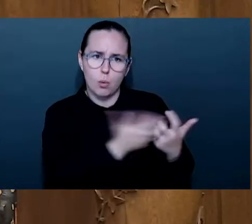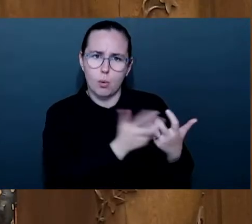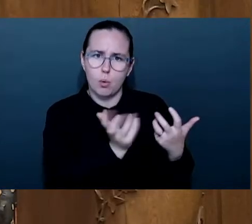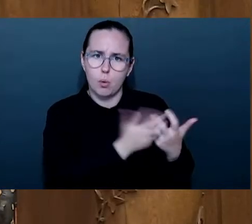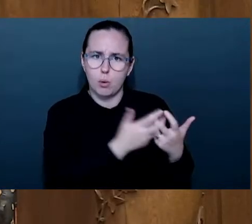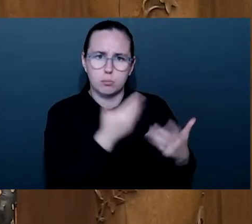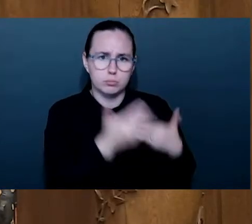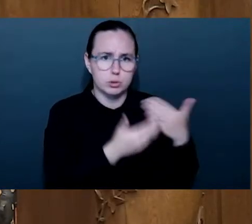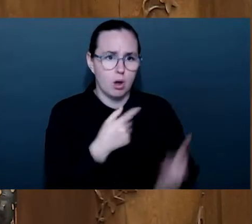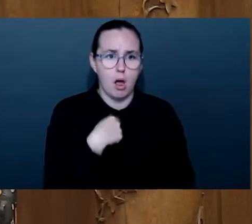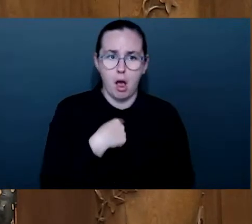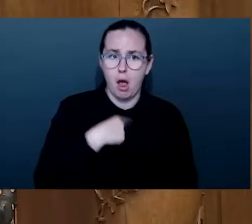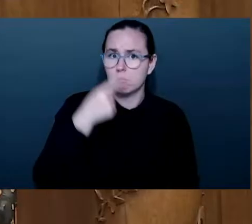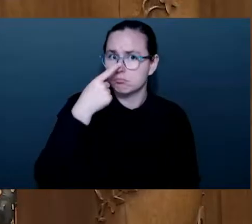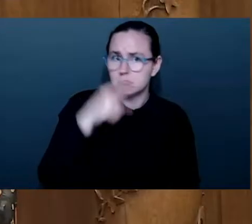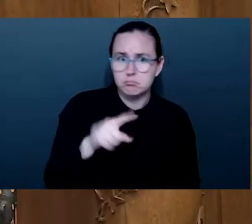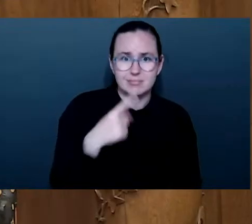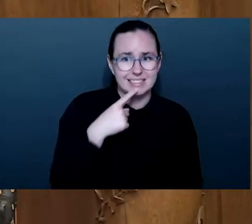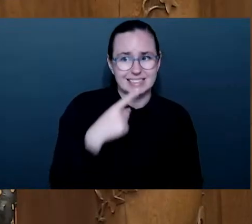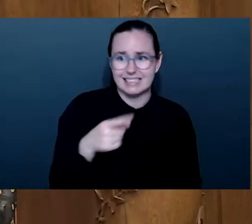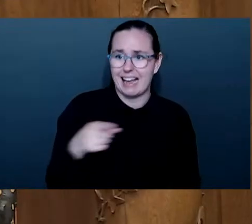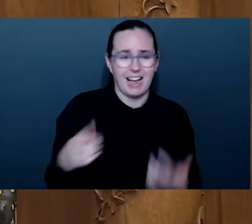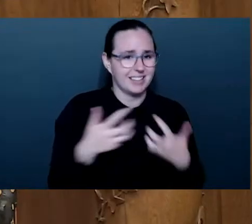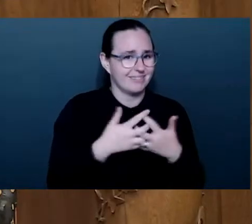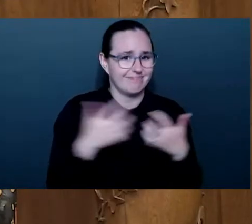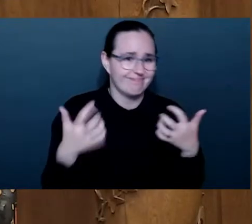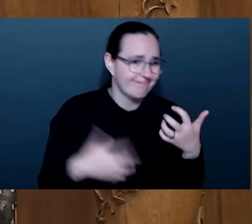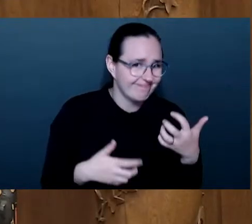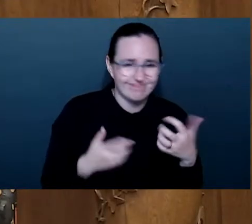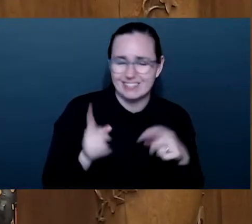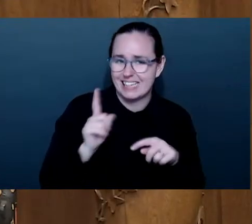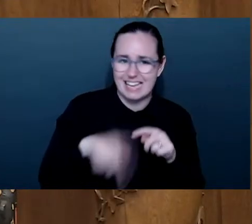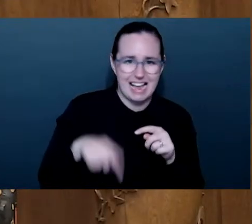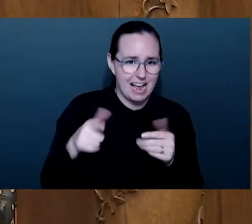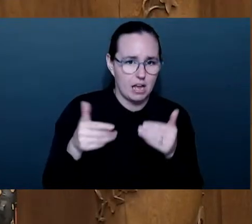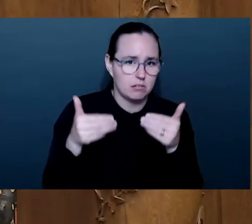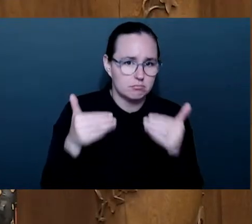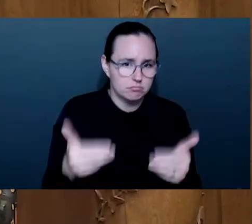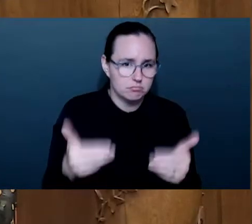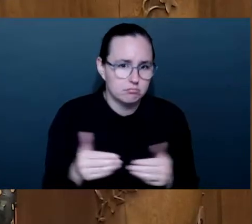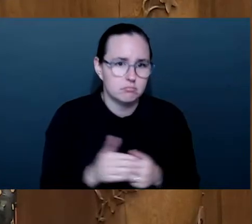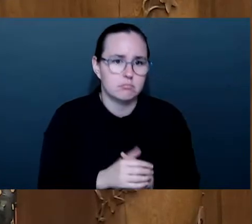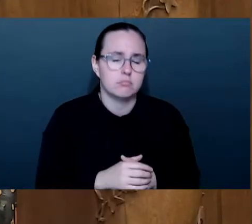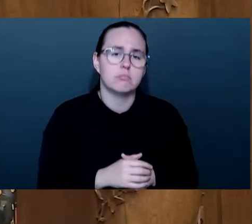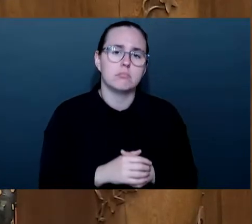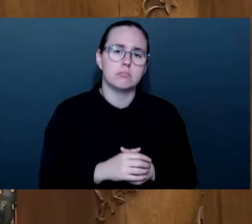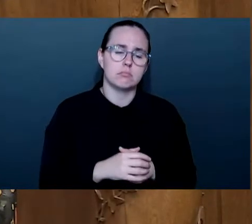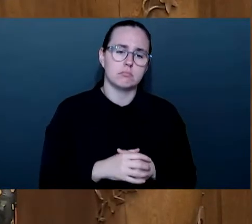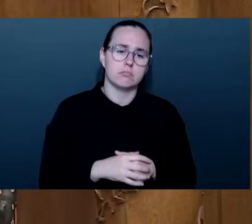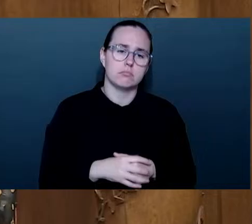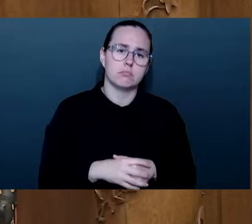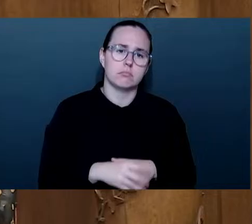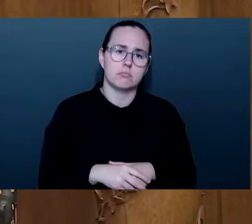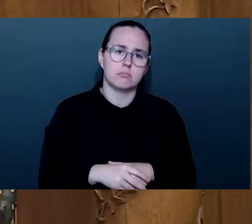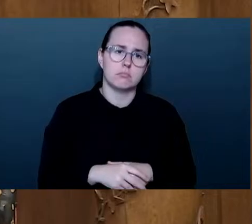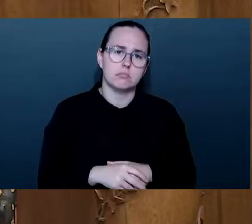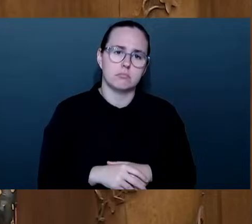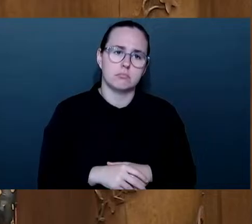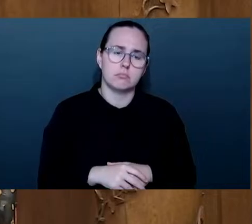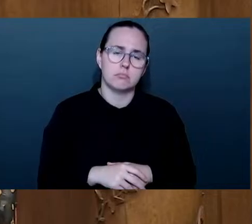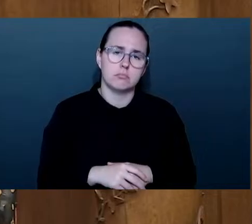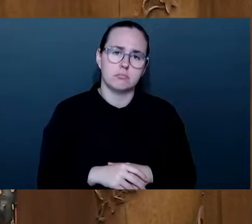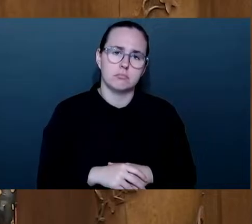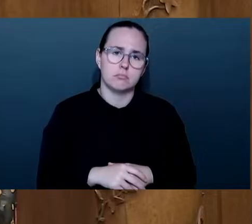member's bill before it proceeds to consideration at second reading, in accordance with